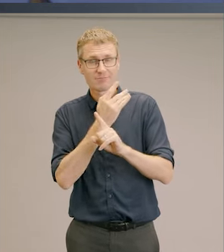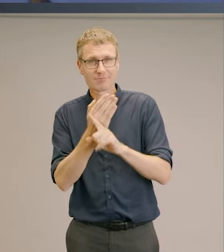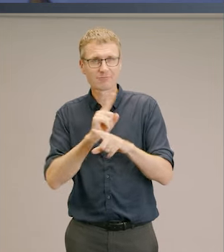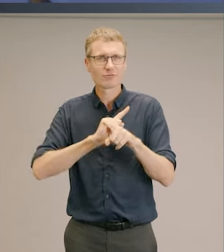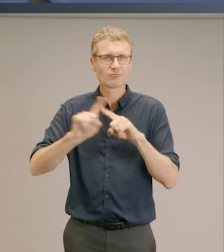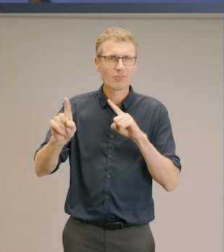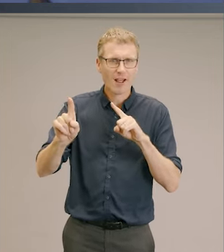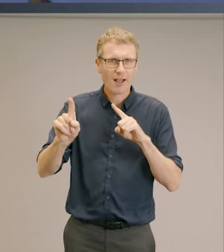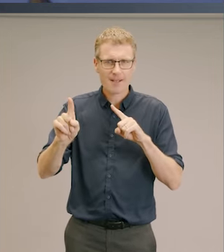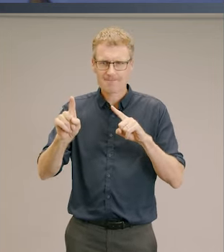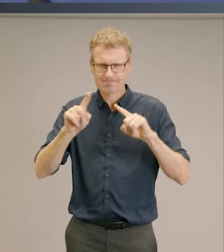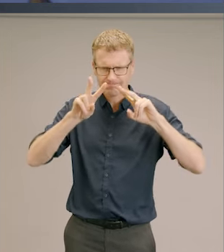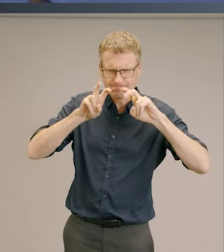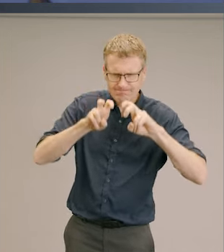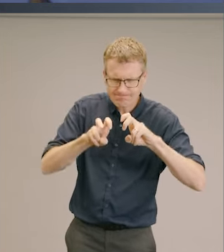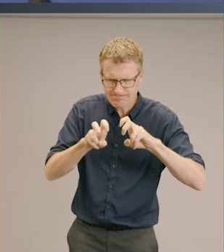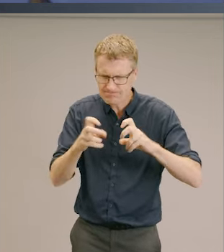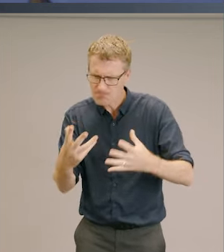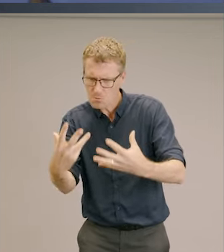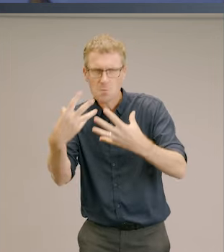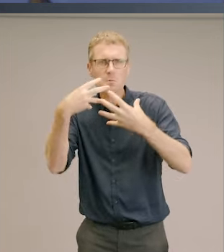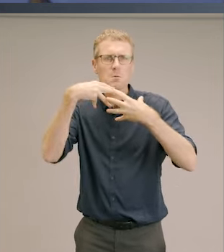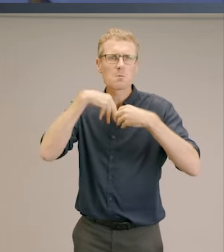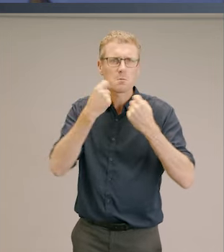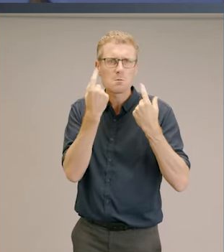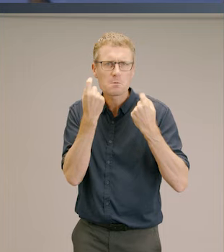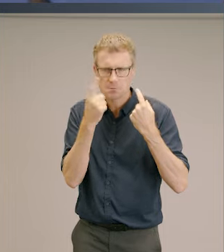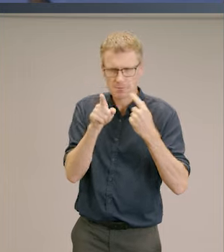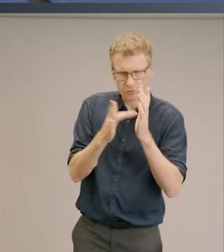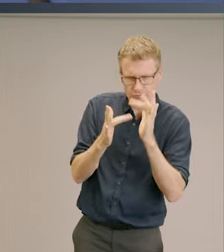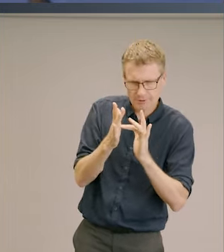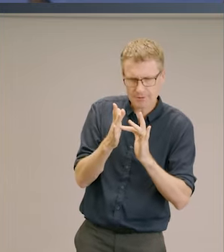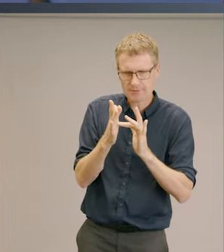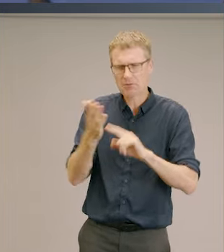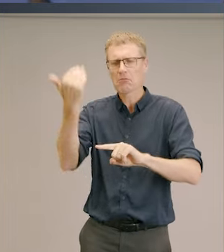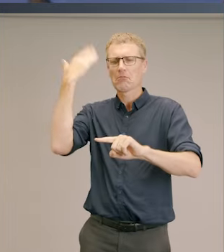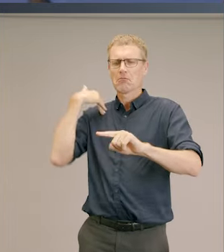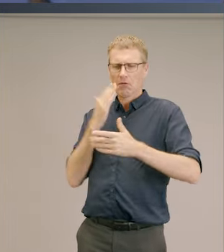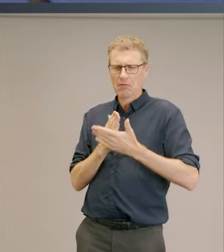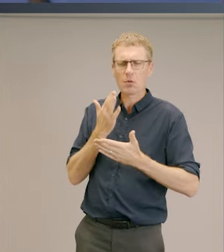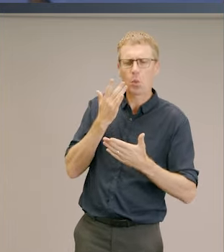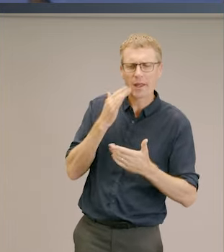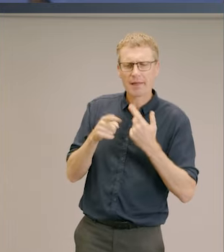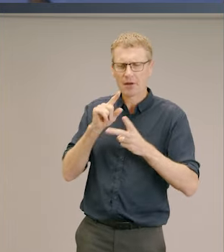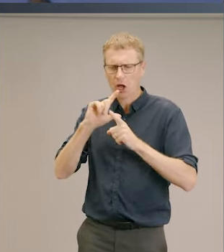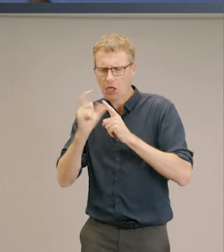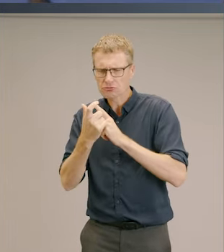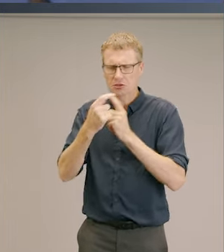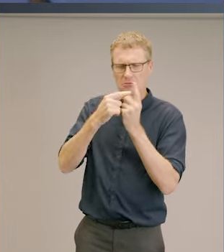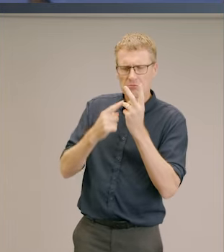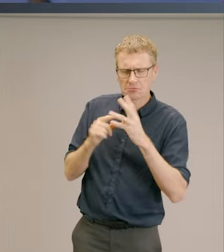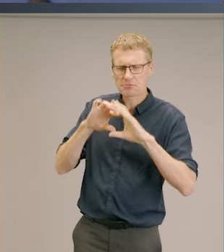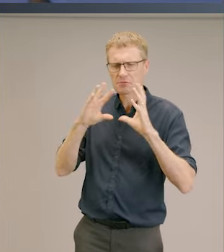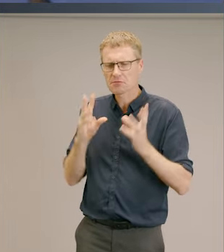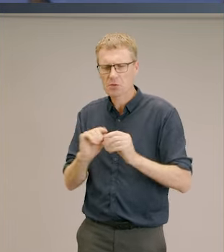been seeking to immerse ourselves in the culture and context of Jesus, Jesus of